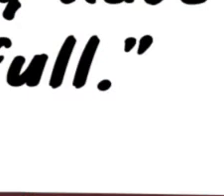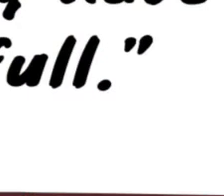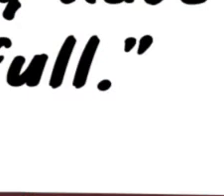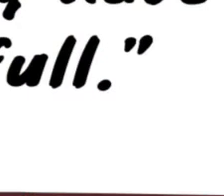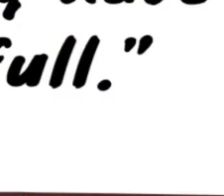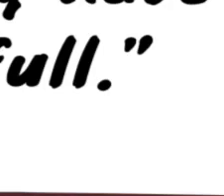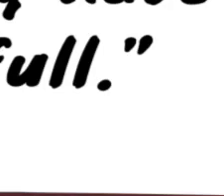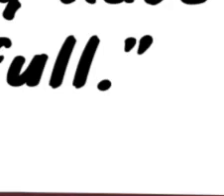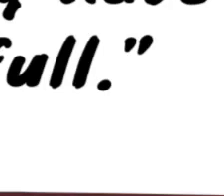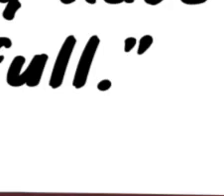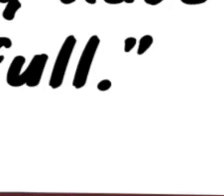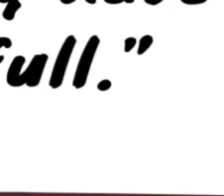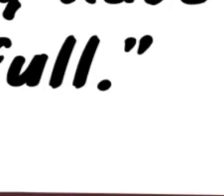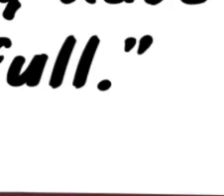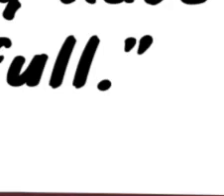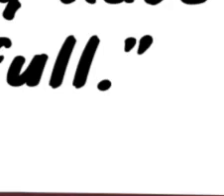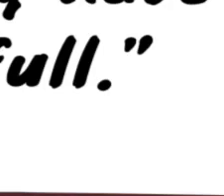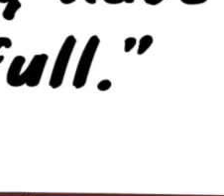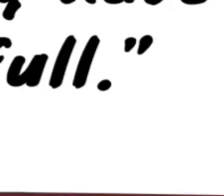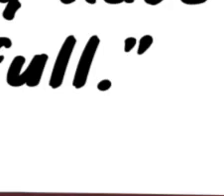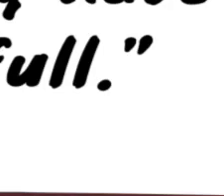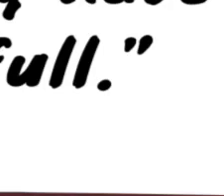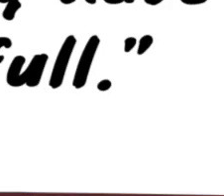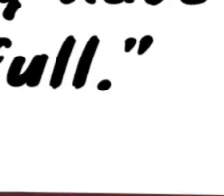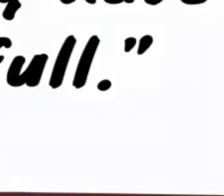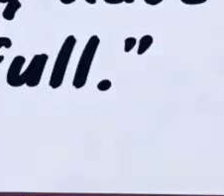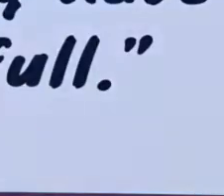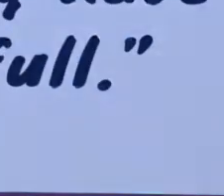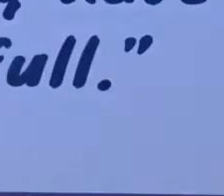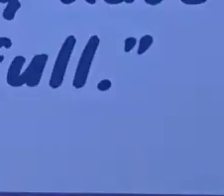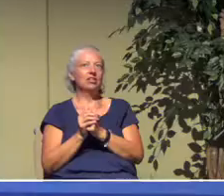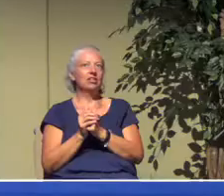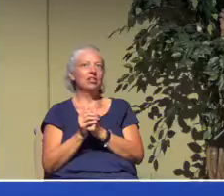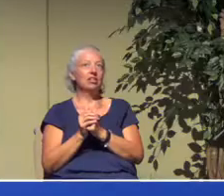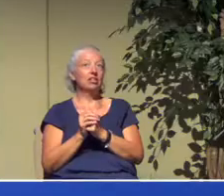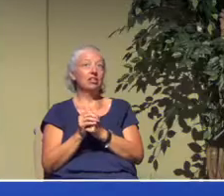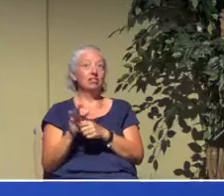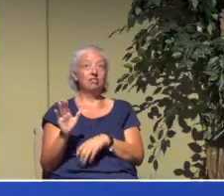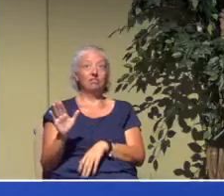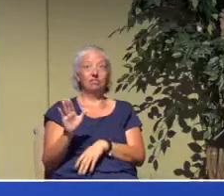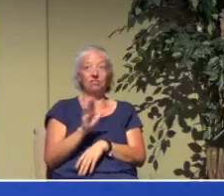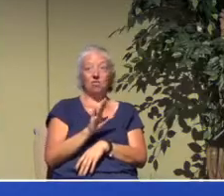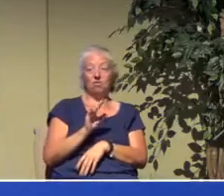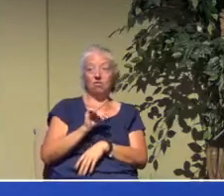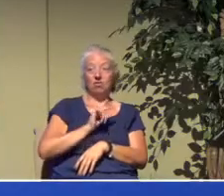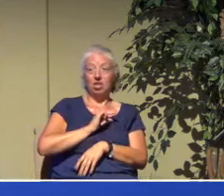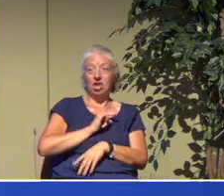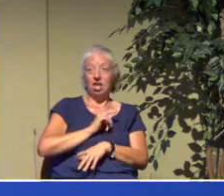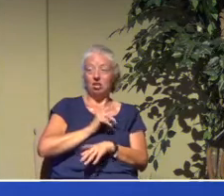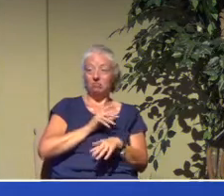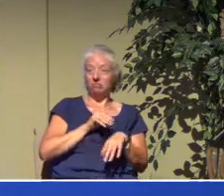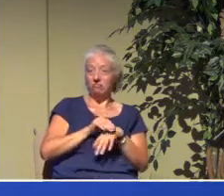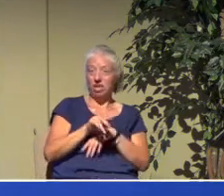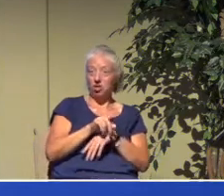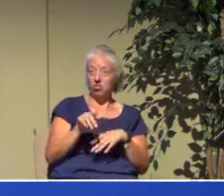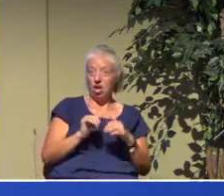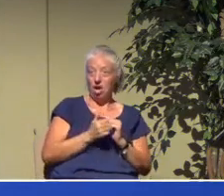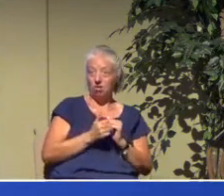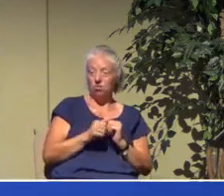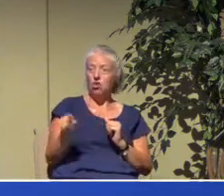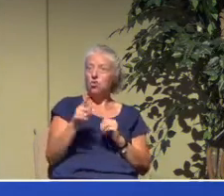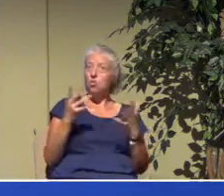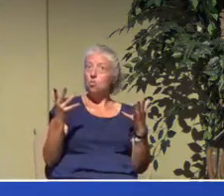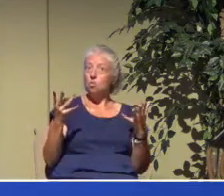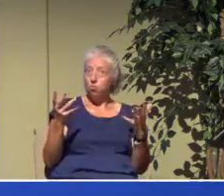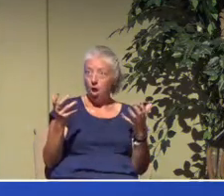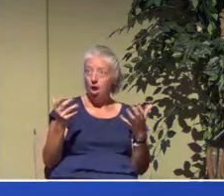How's it going? How is your yoke working out for you? And do you want that life